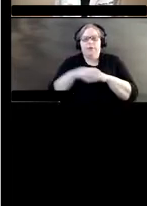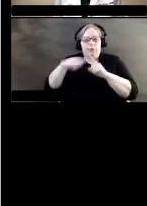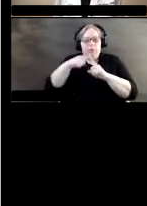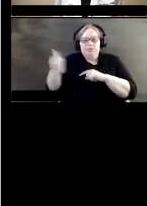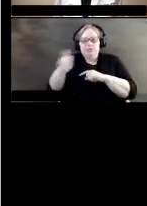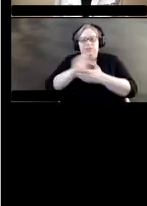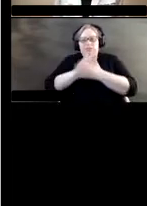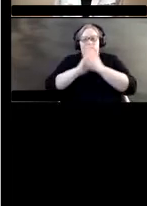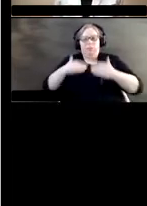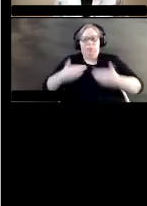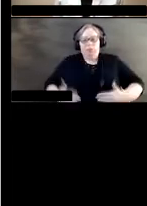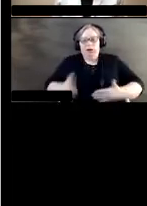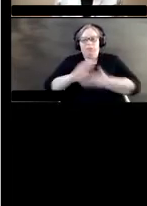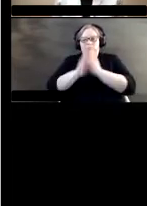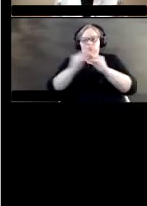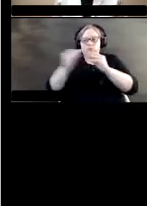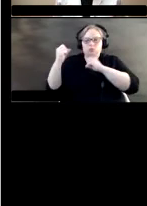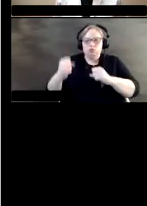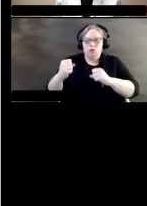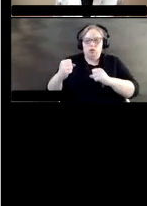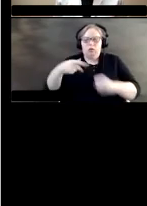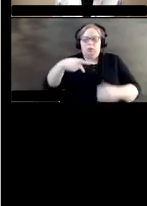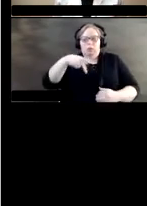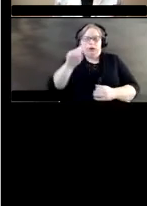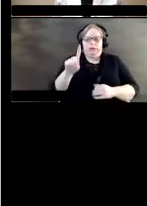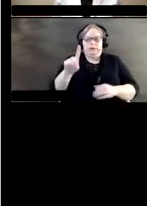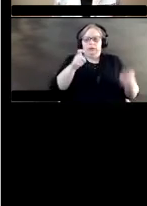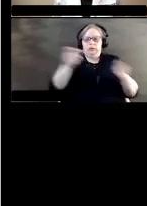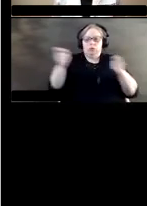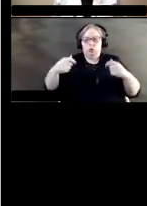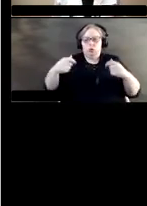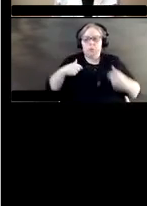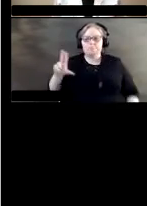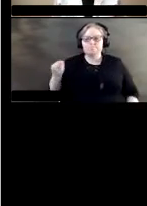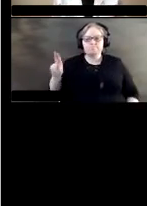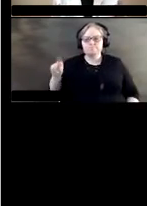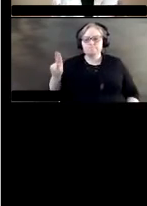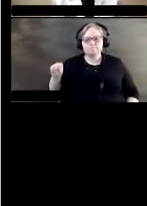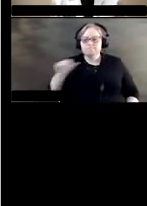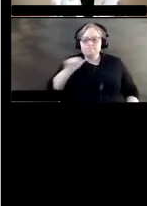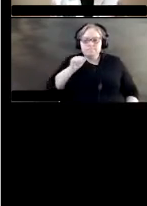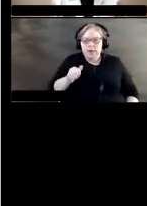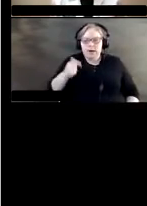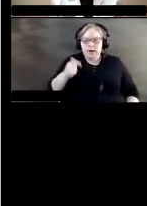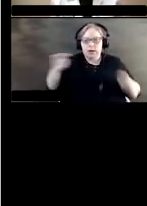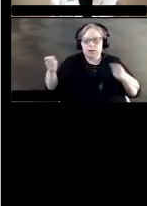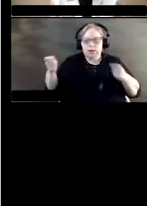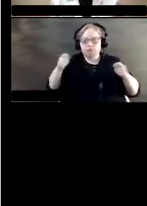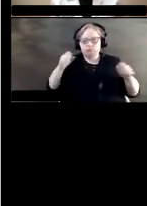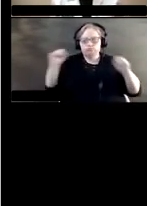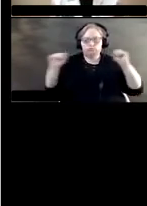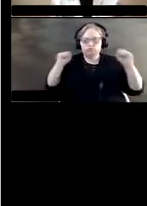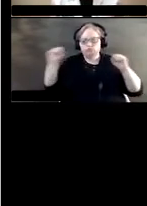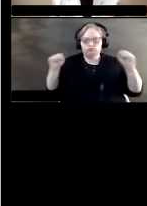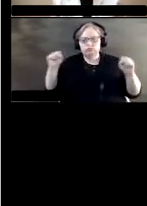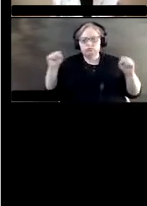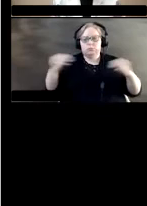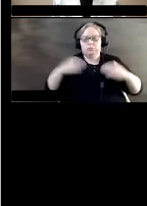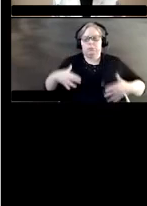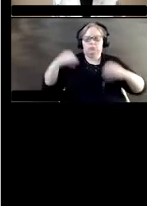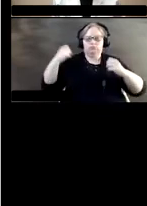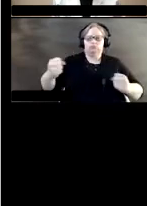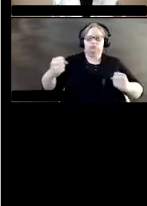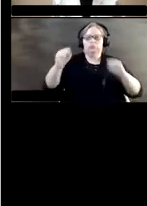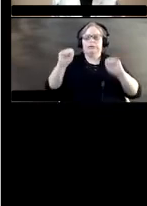getting stronger. Parkinson's doesn't own you. So it really is important to make sure that you've got